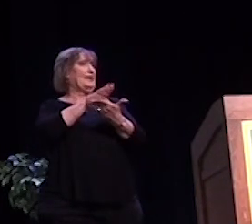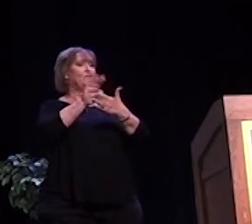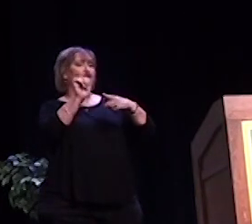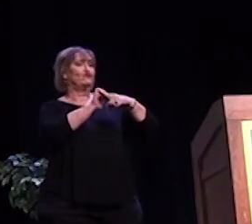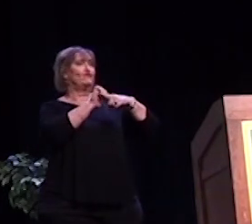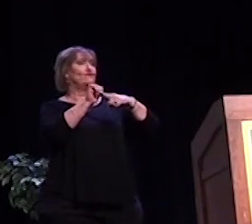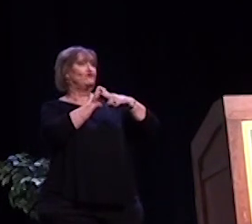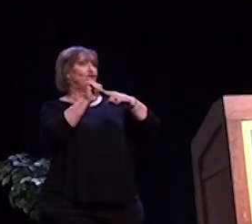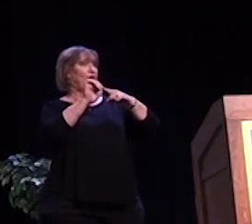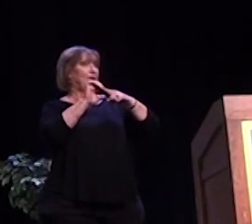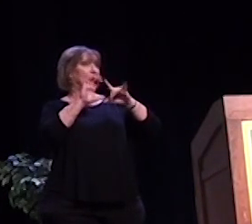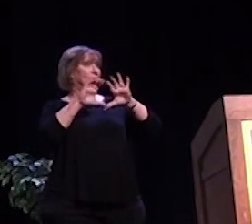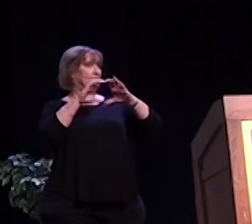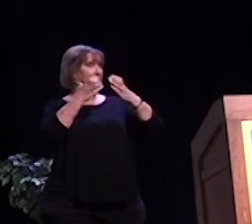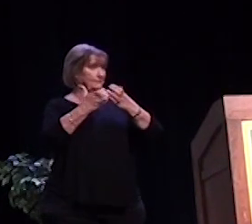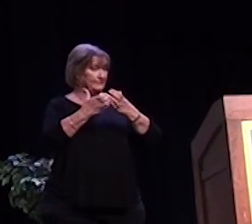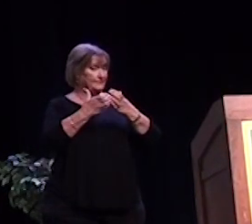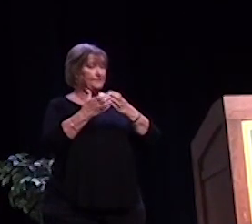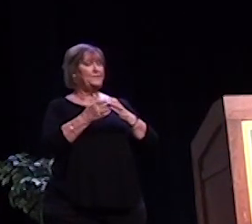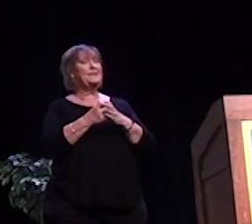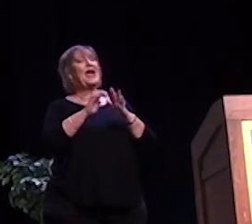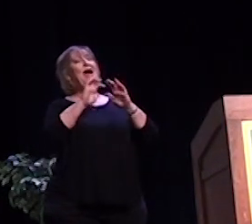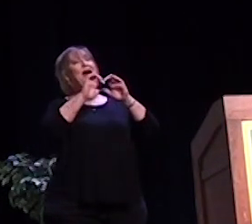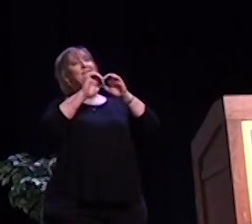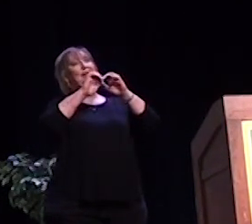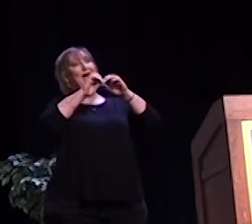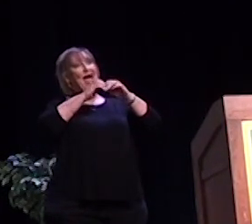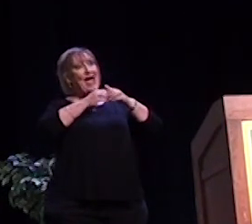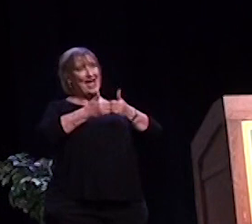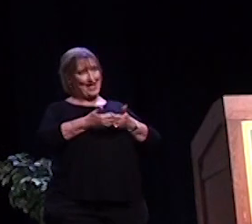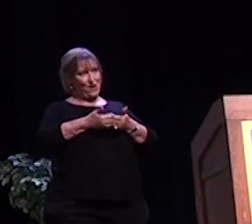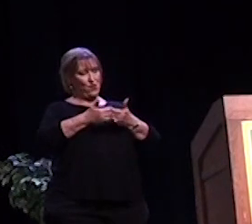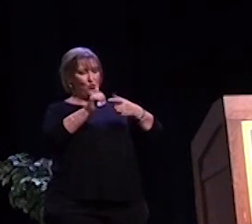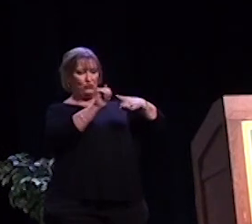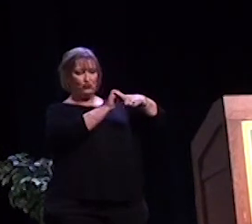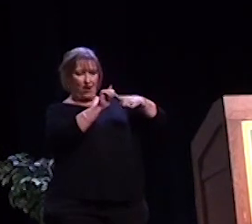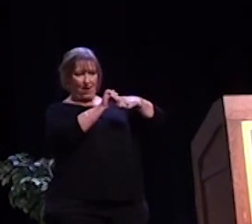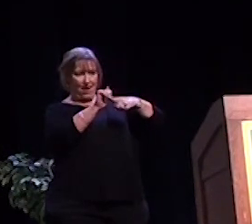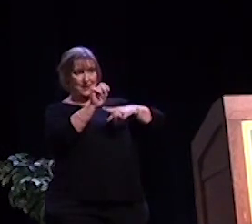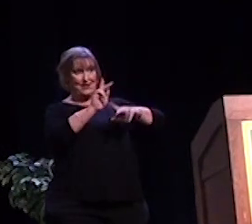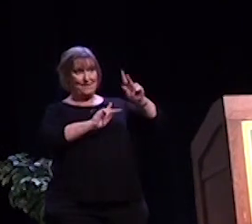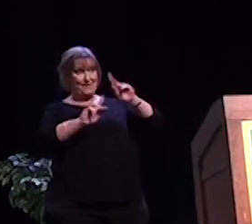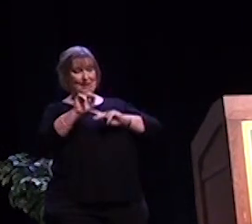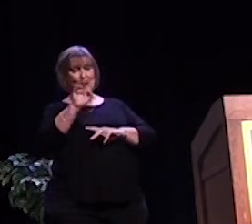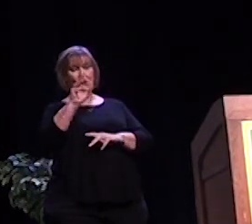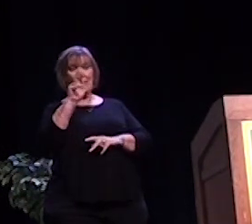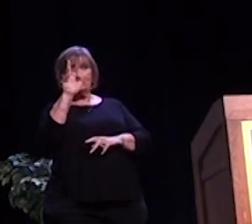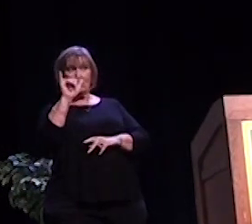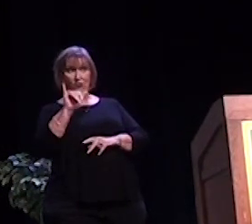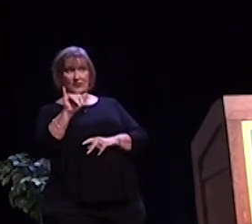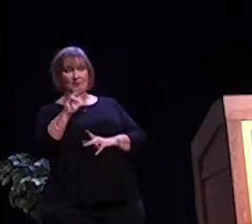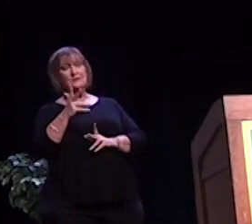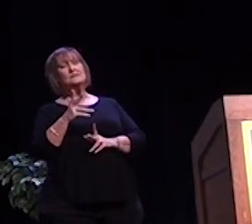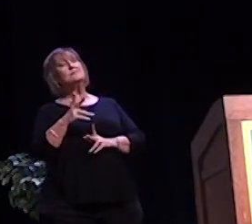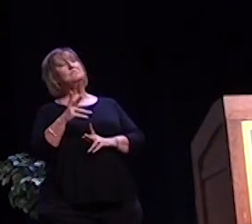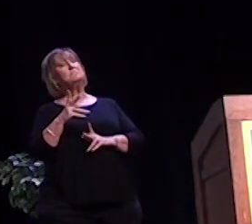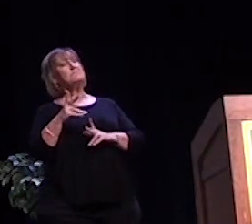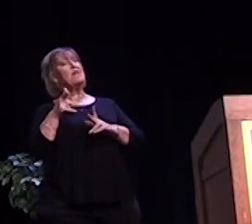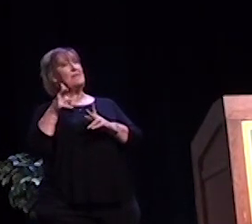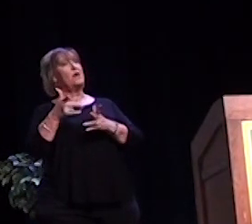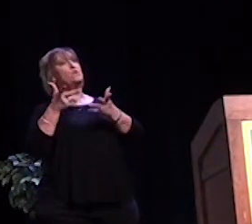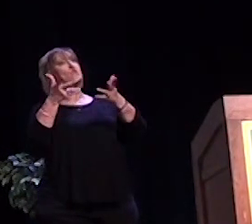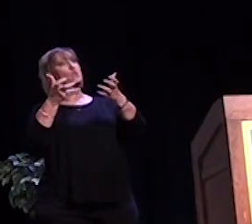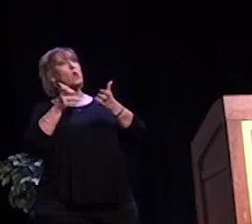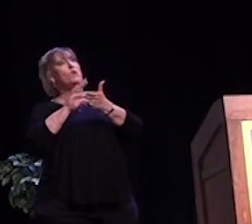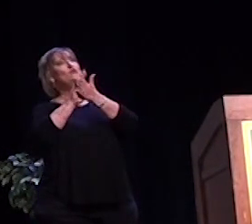wonderful curriculum to train minority developers and provide them